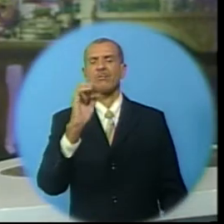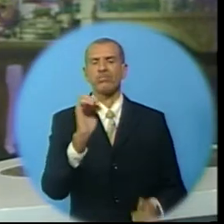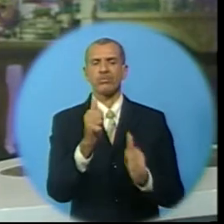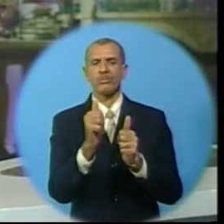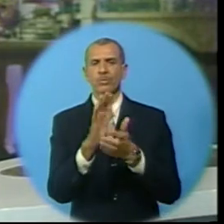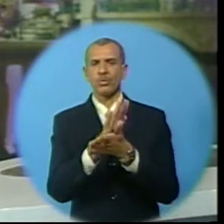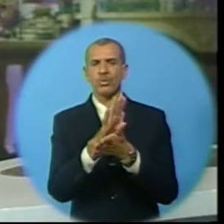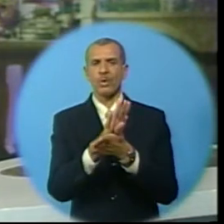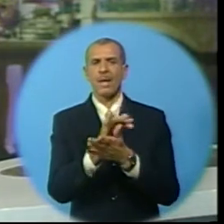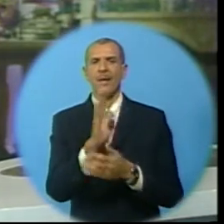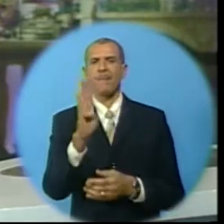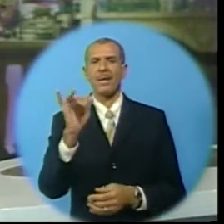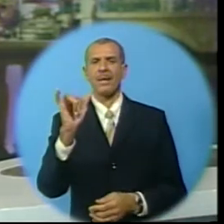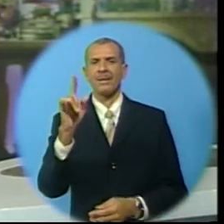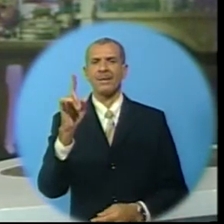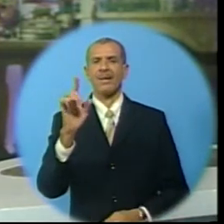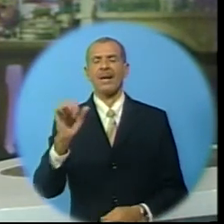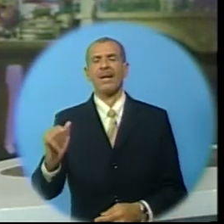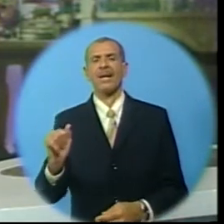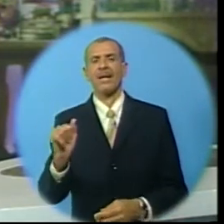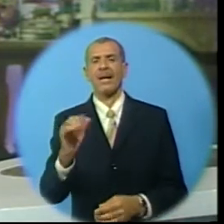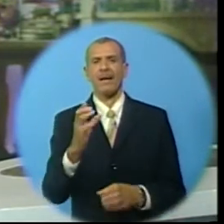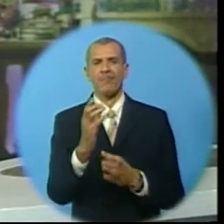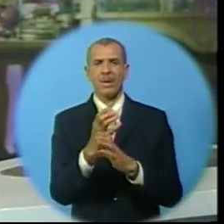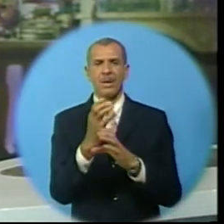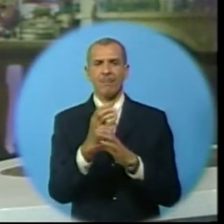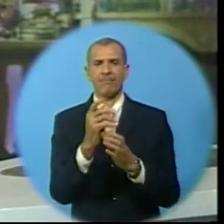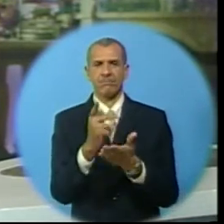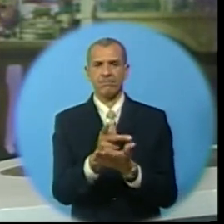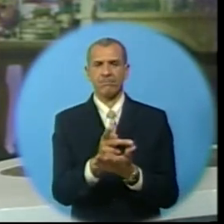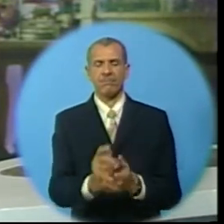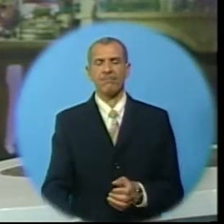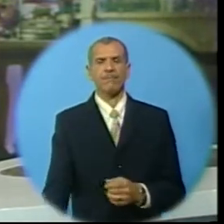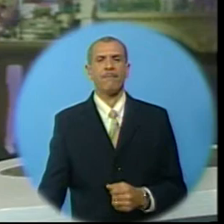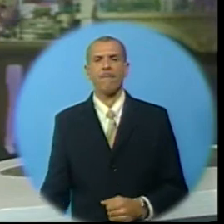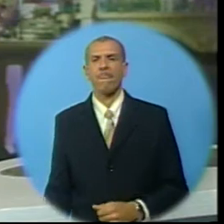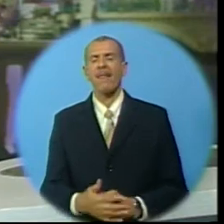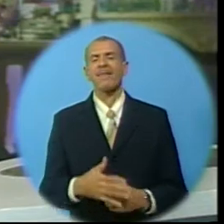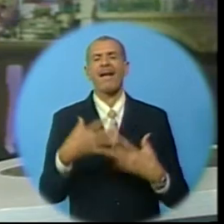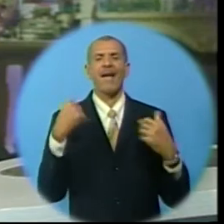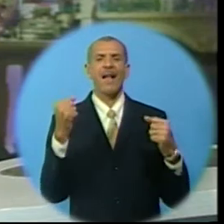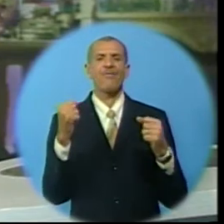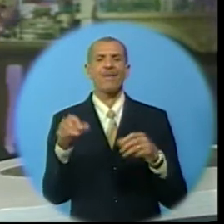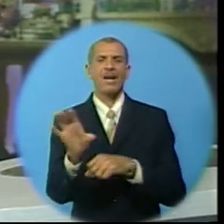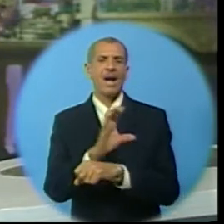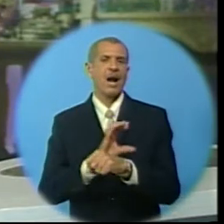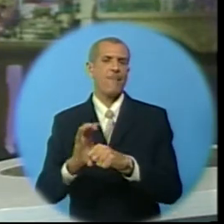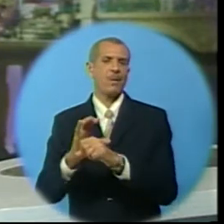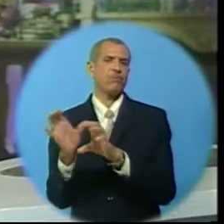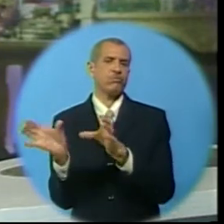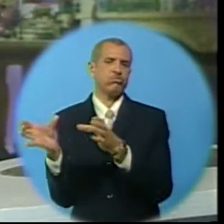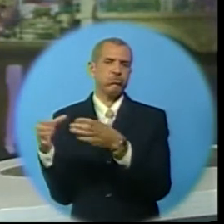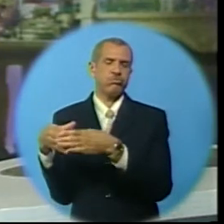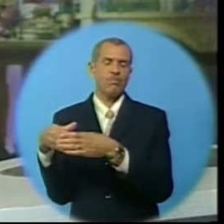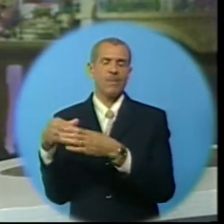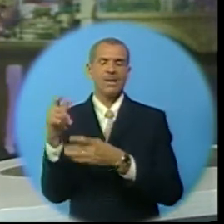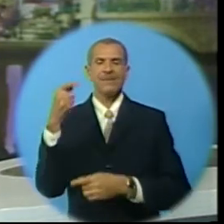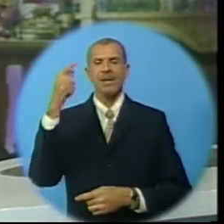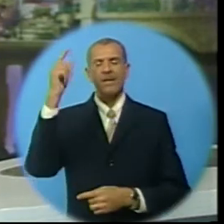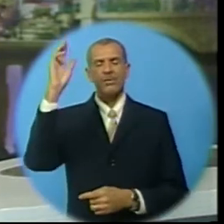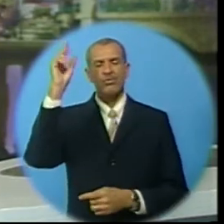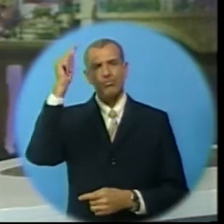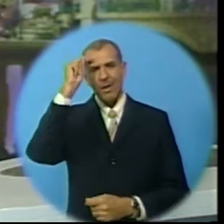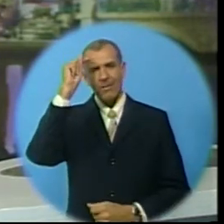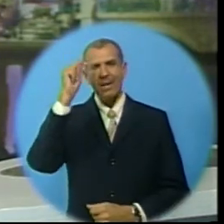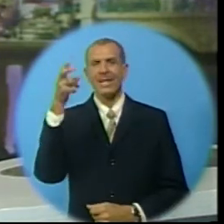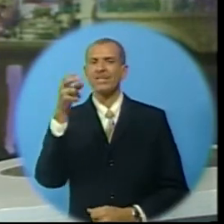and the BTI car park. President of the Healthy Caribbean Coalition, Professor Trevor Hassel,